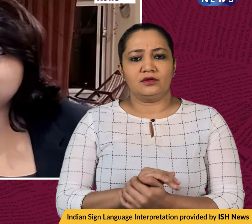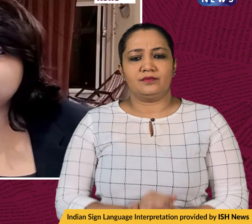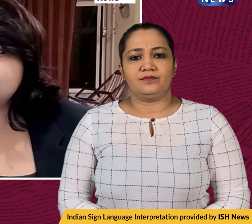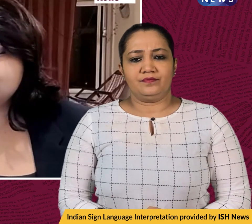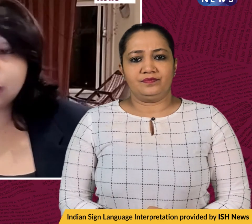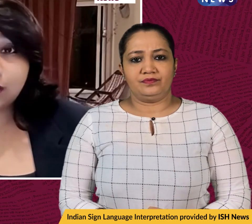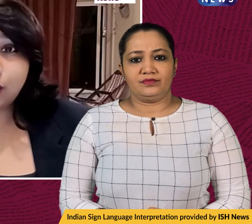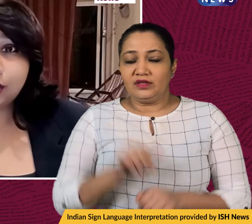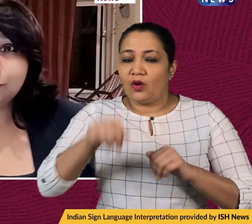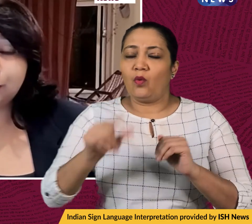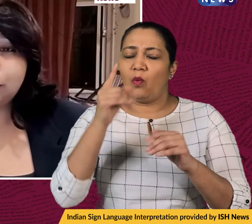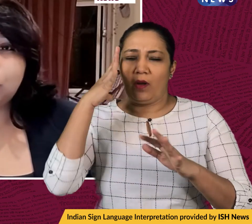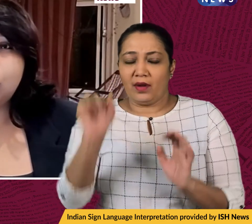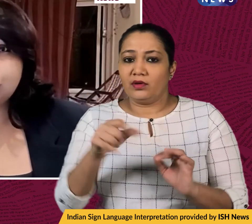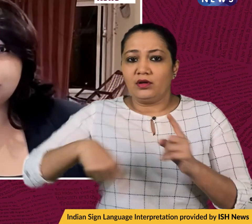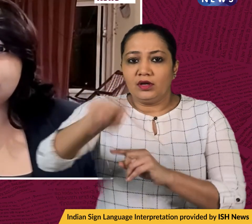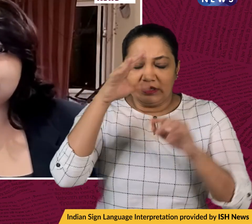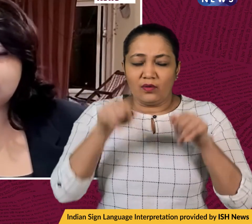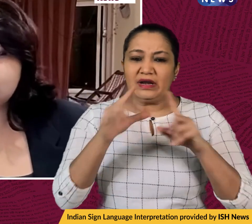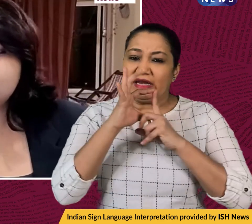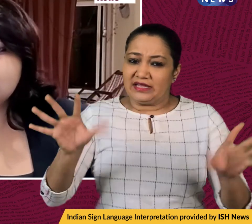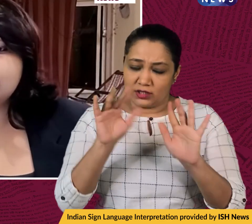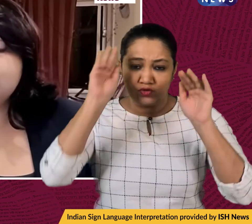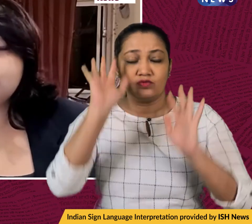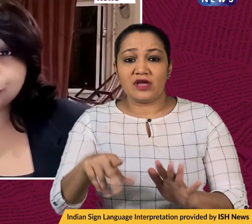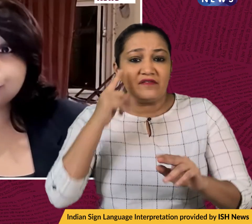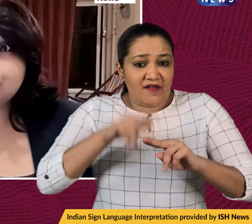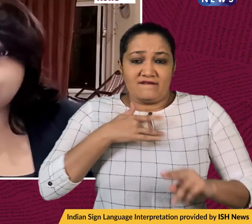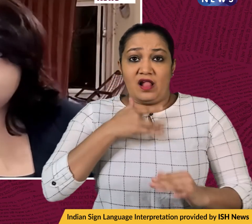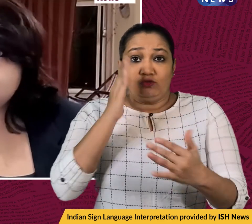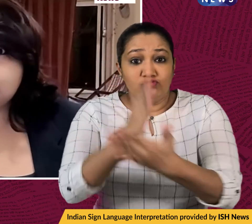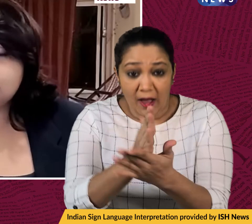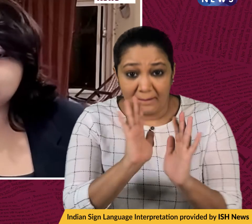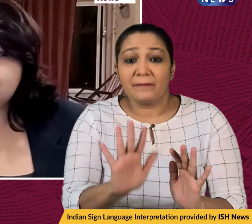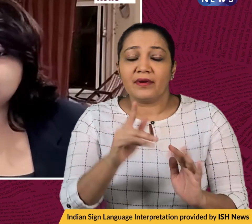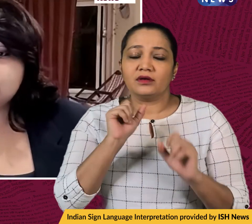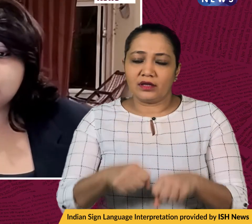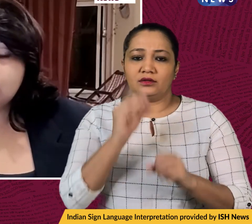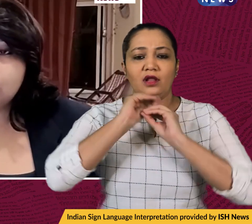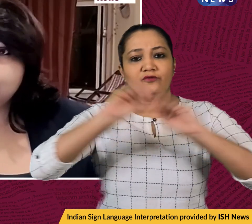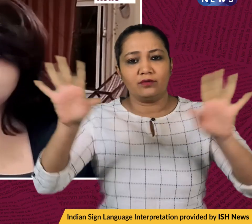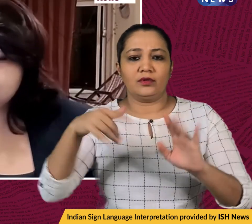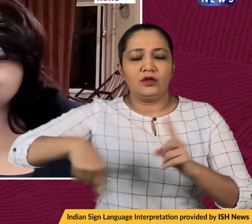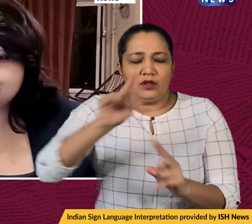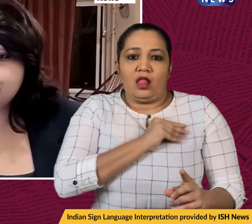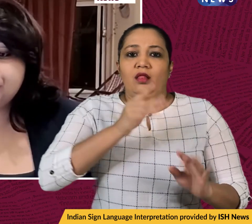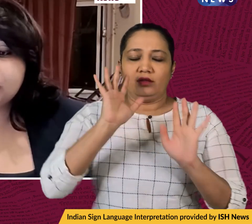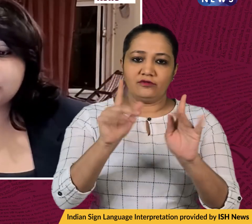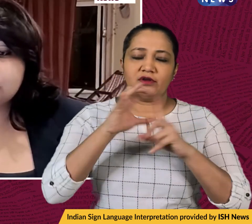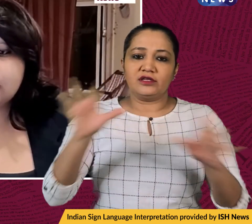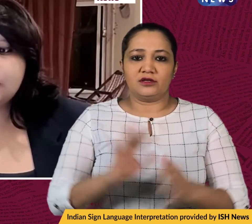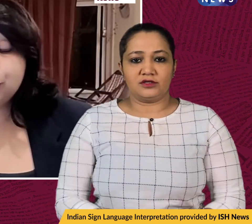the country. A trigger warning for people who are watching this right now. If you wish to stop watching at this point, you may do